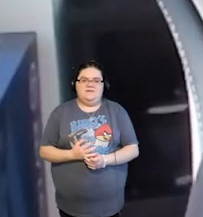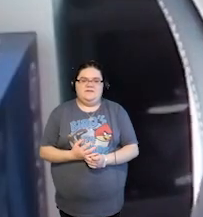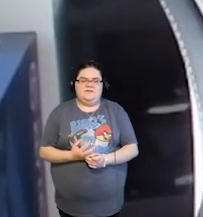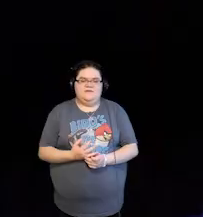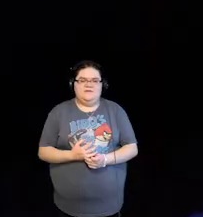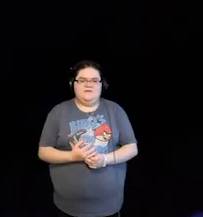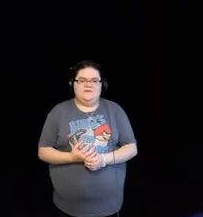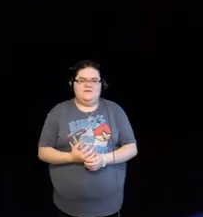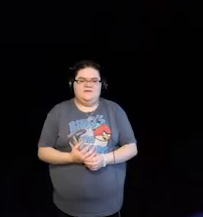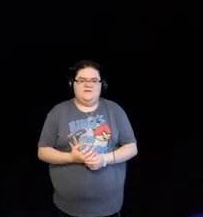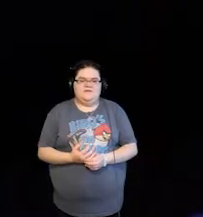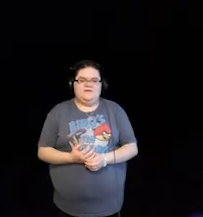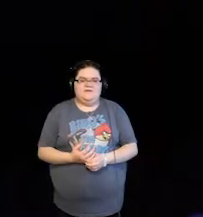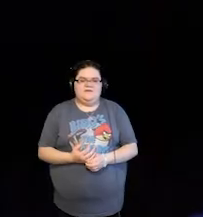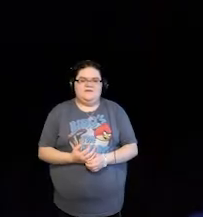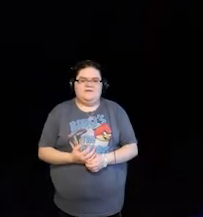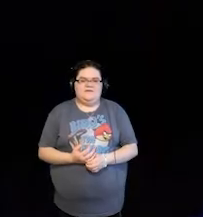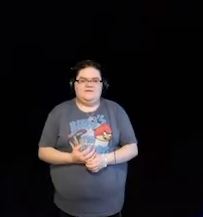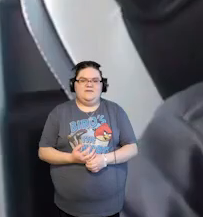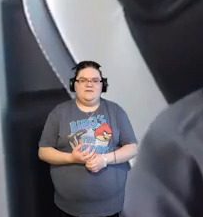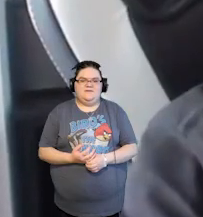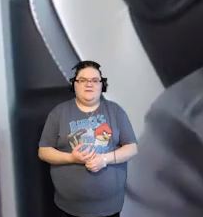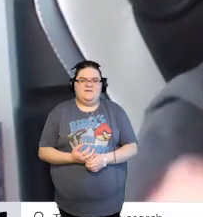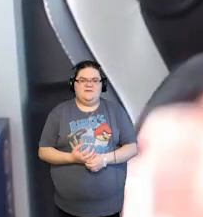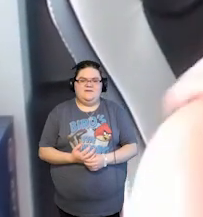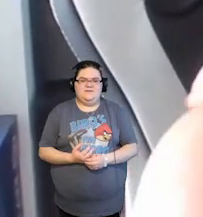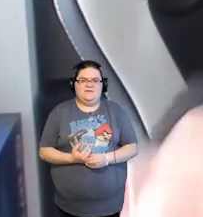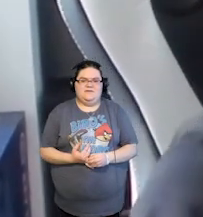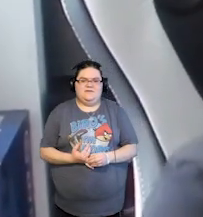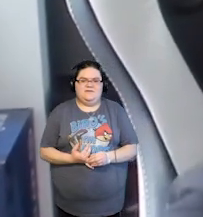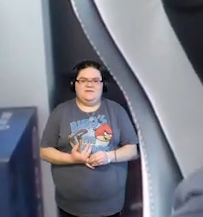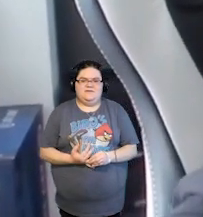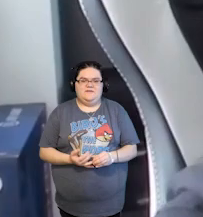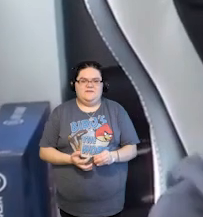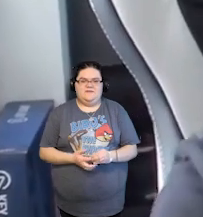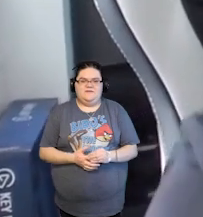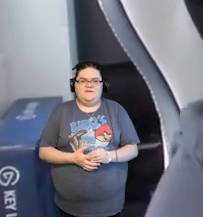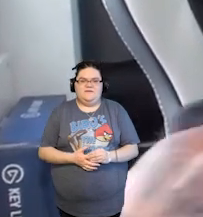now? When he killed Vic. No, he wouldn't have.